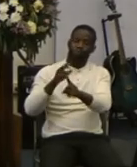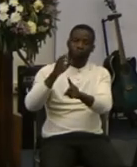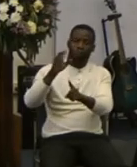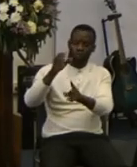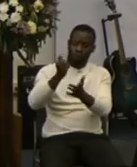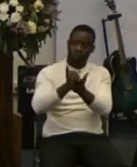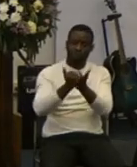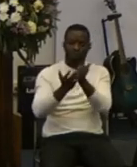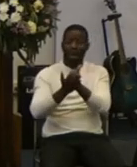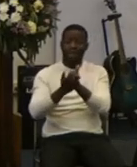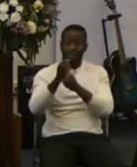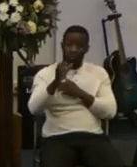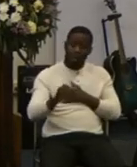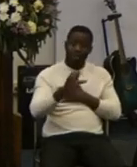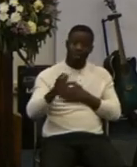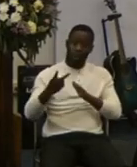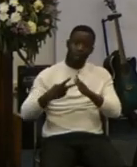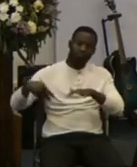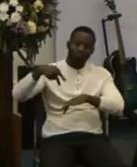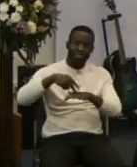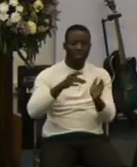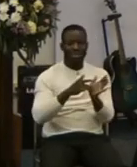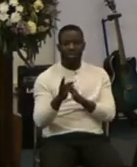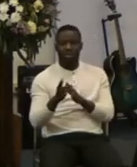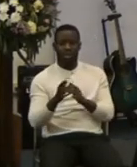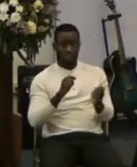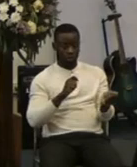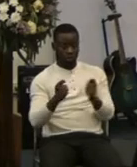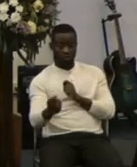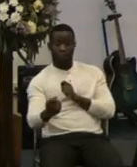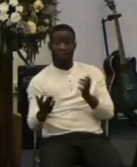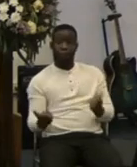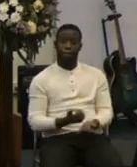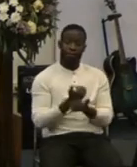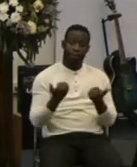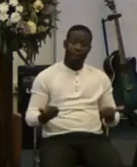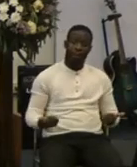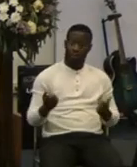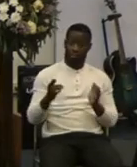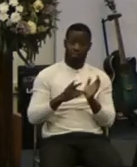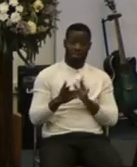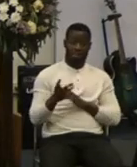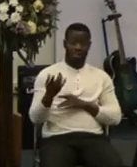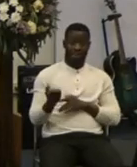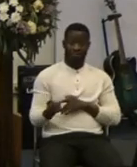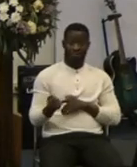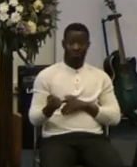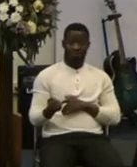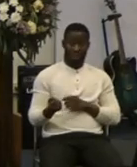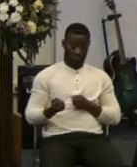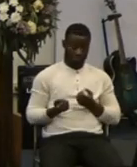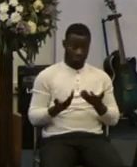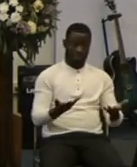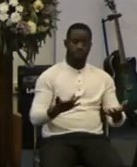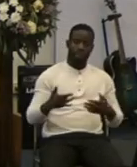We look at the risen Jesus. We look at the transformational power that Jesus has had